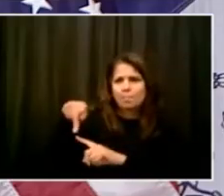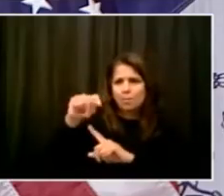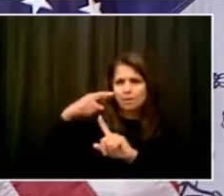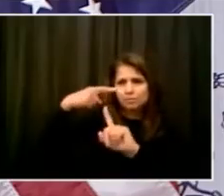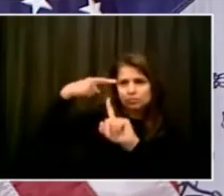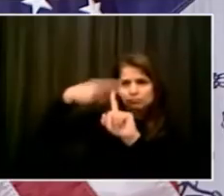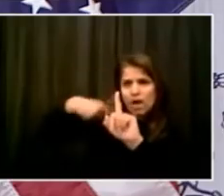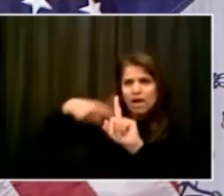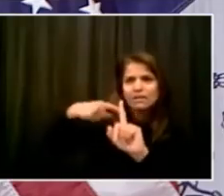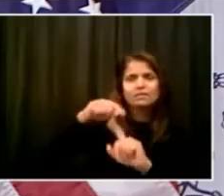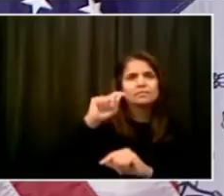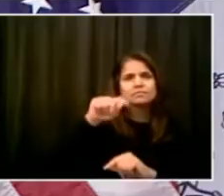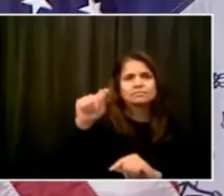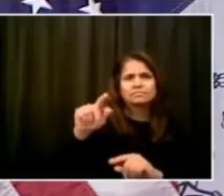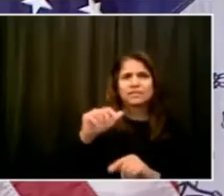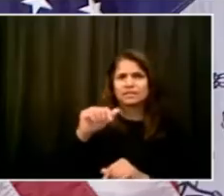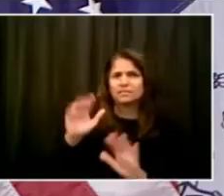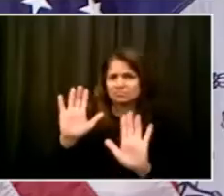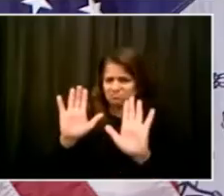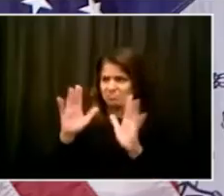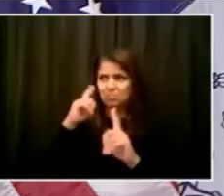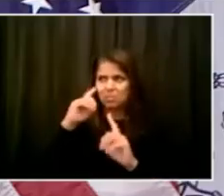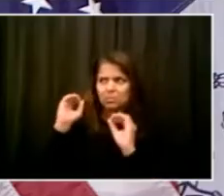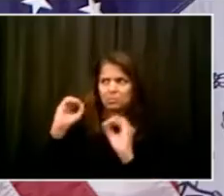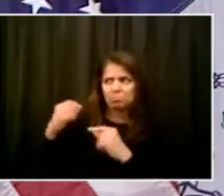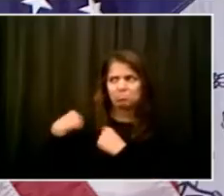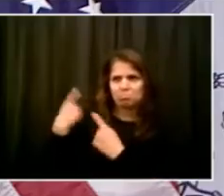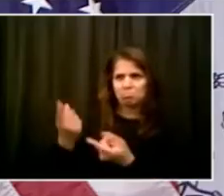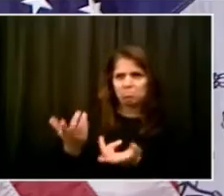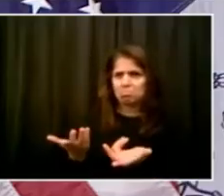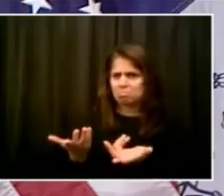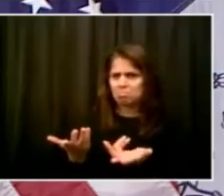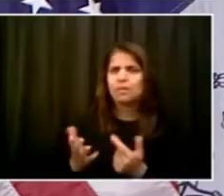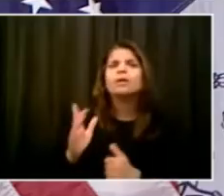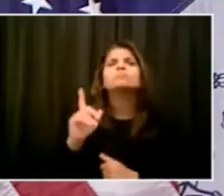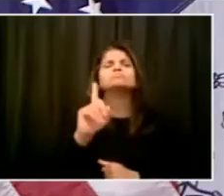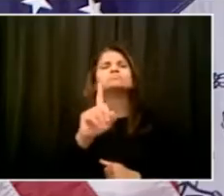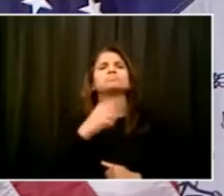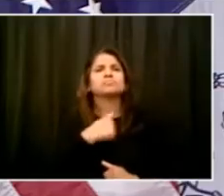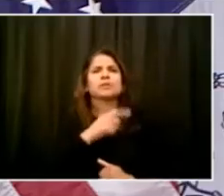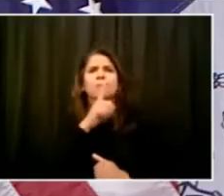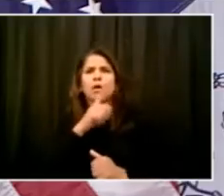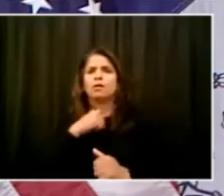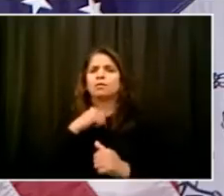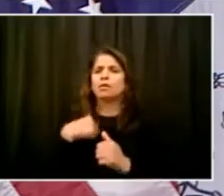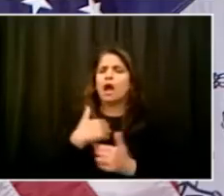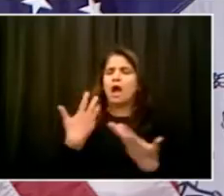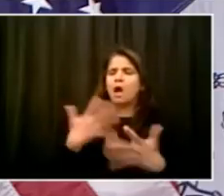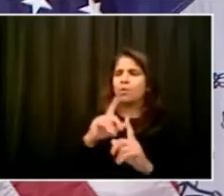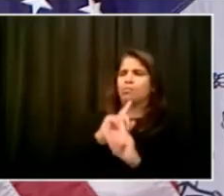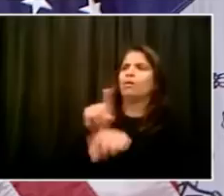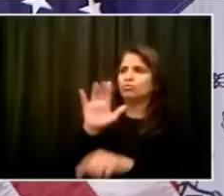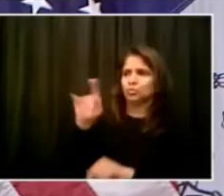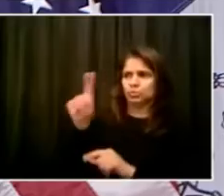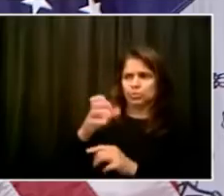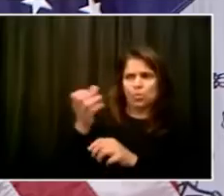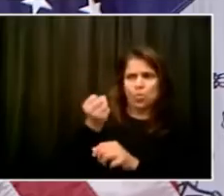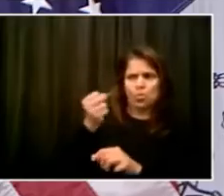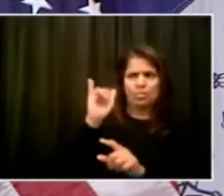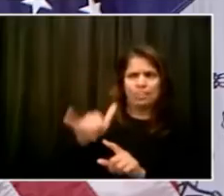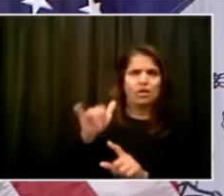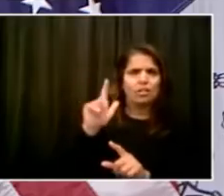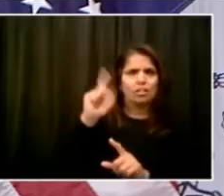about that and want to figure that out. On the nursing homes, look, Jillian, I appreciate the question, and since